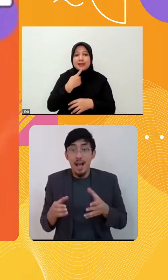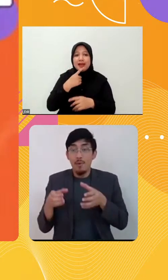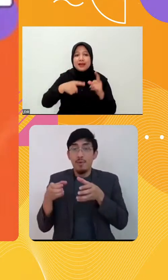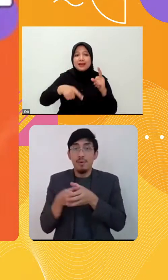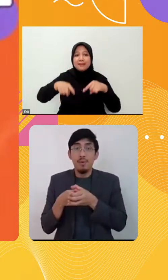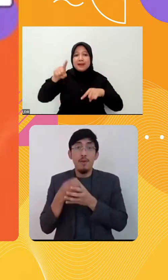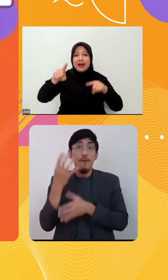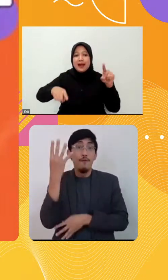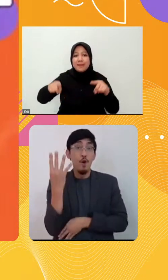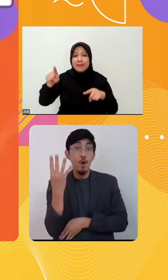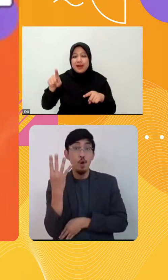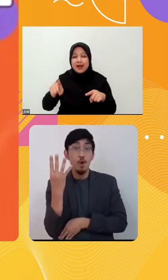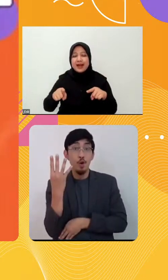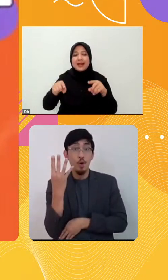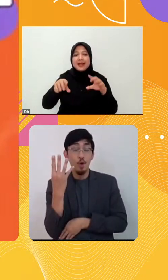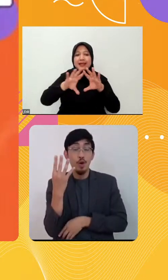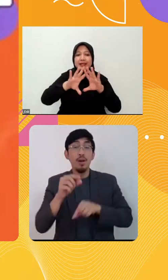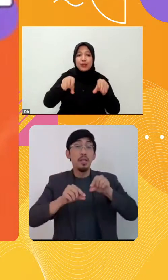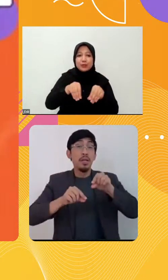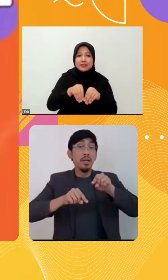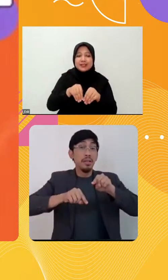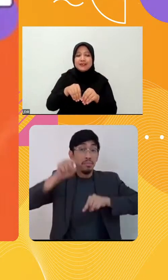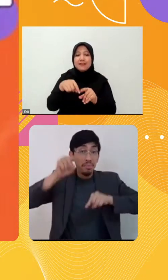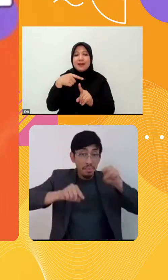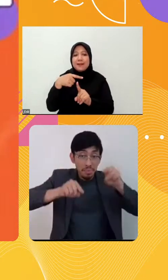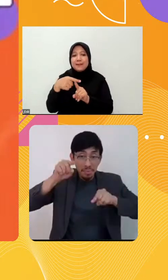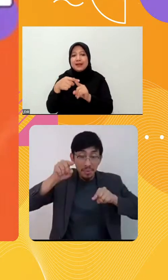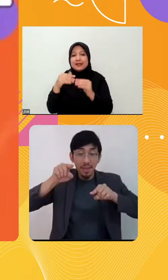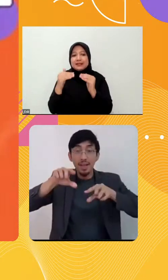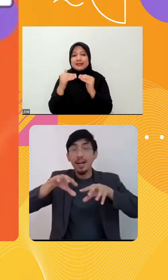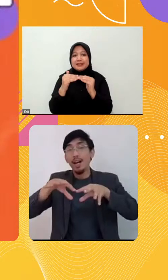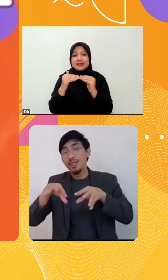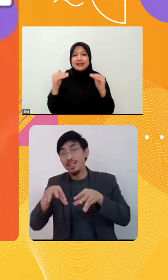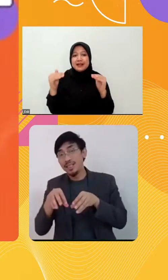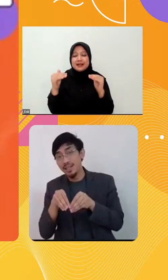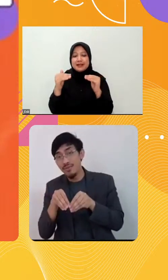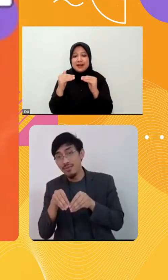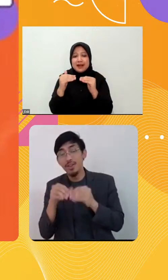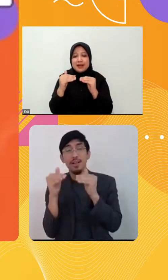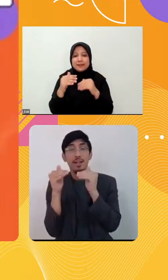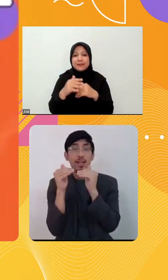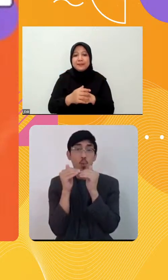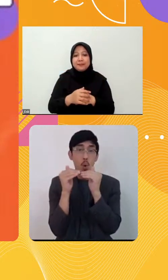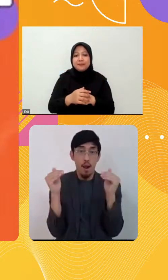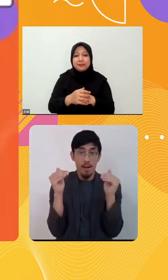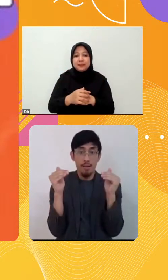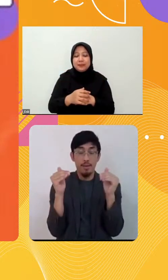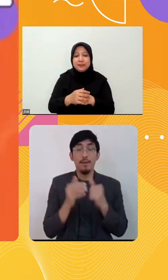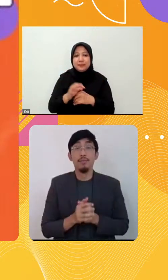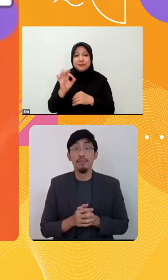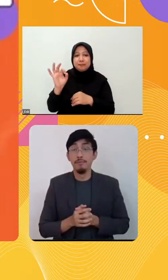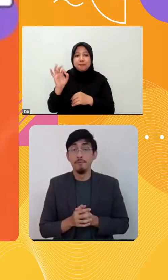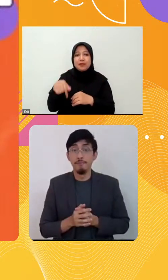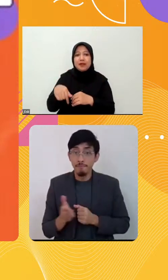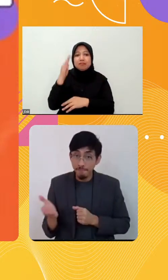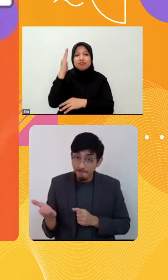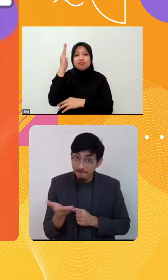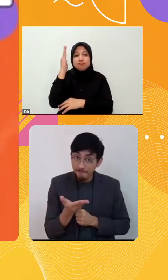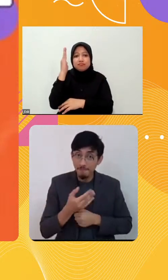that will be delivered by Ed Bagaso from Philippines.